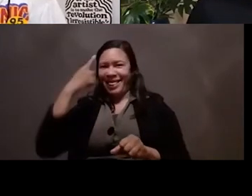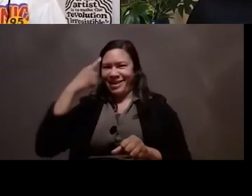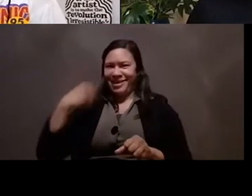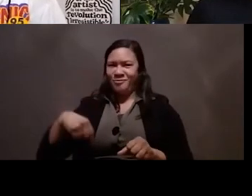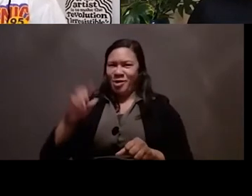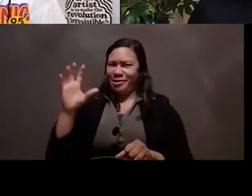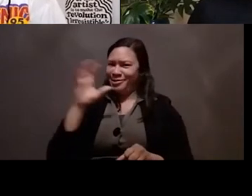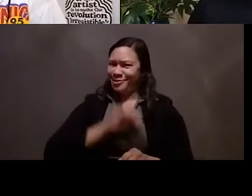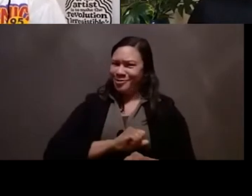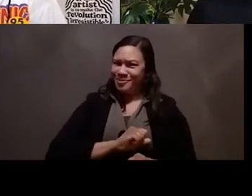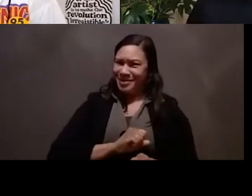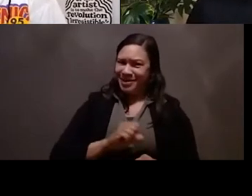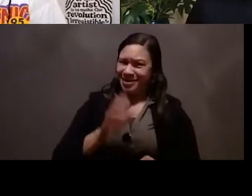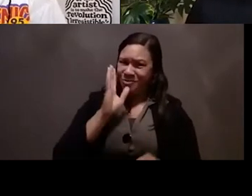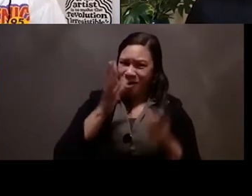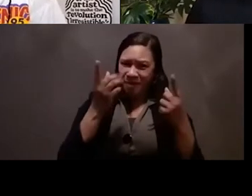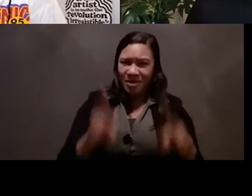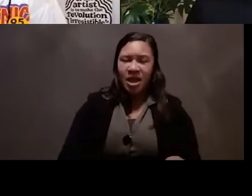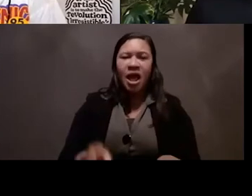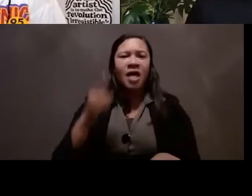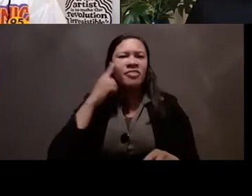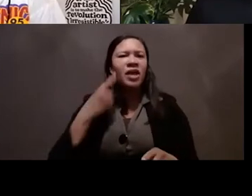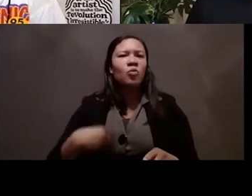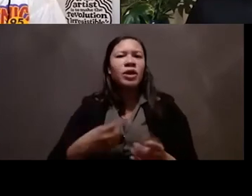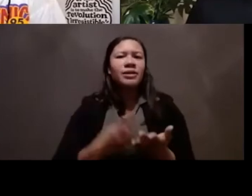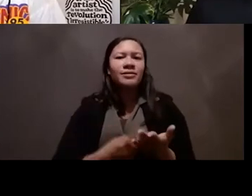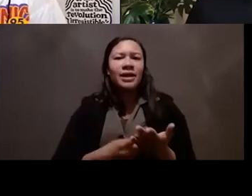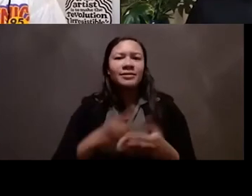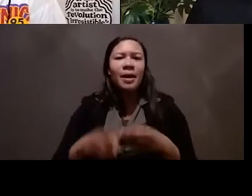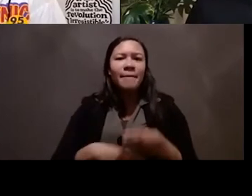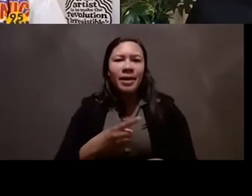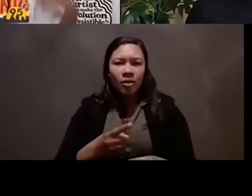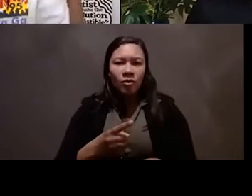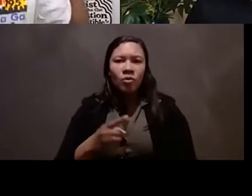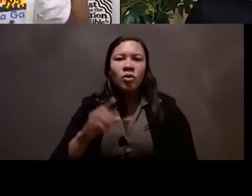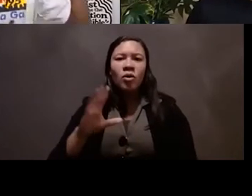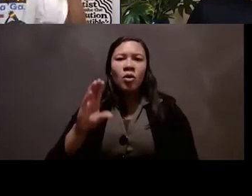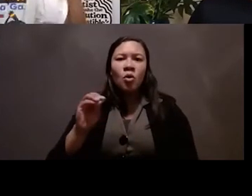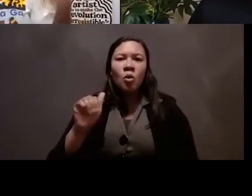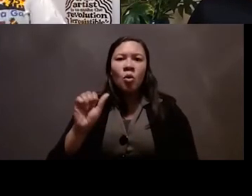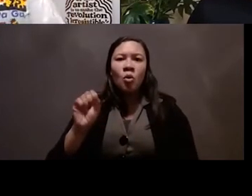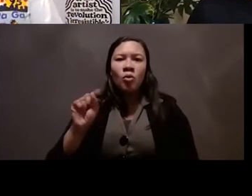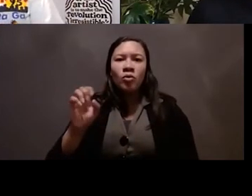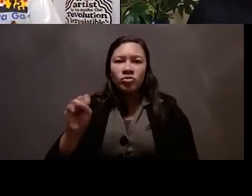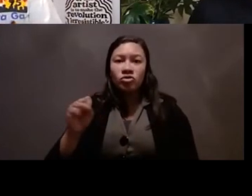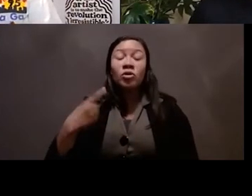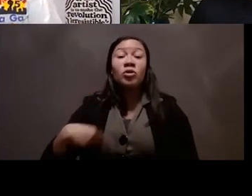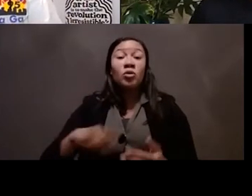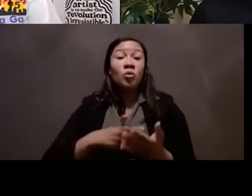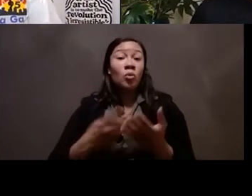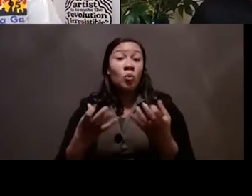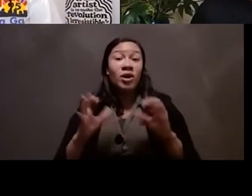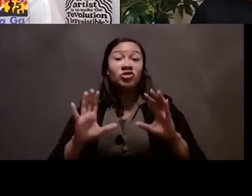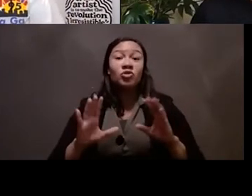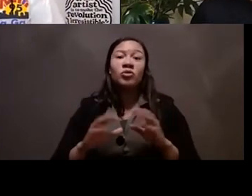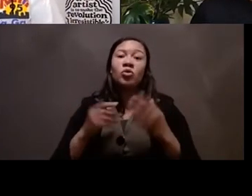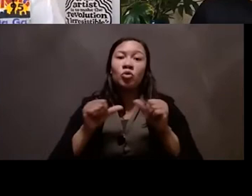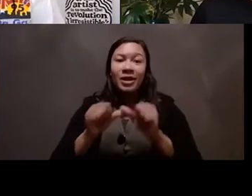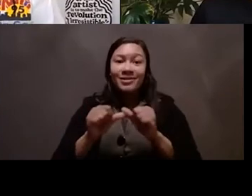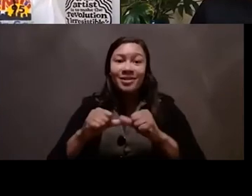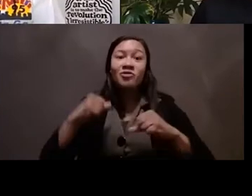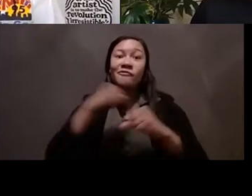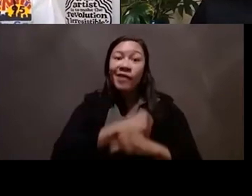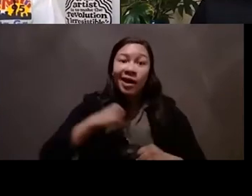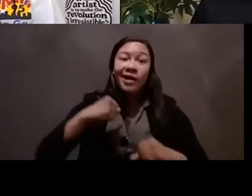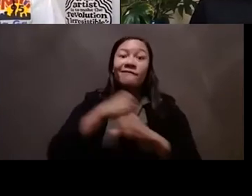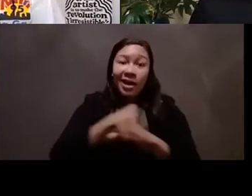Ta-Nehisi Coates, about how we have to fight even though we know we won't see the things that we're fighting for in our